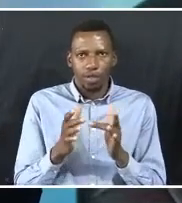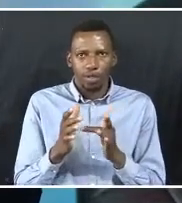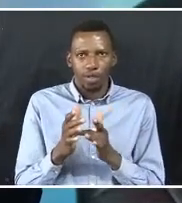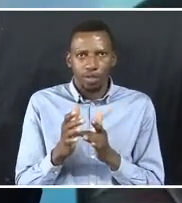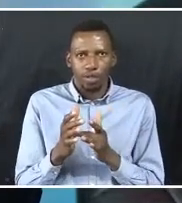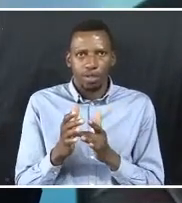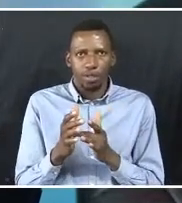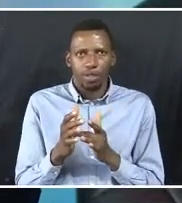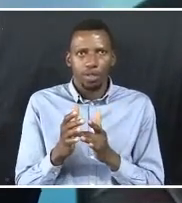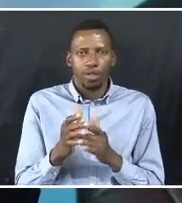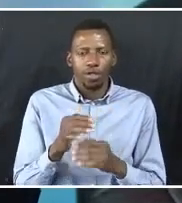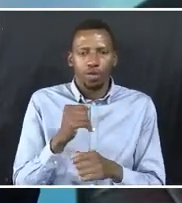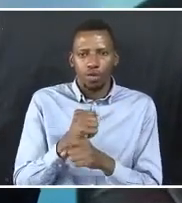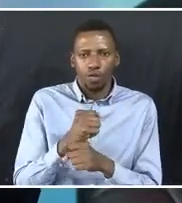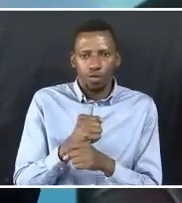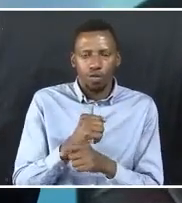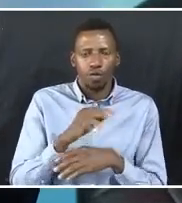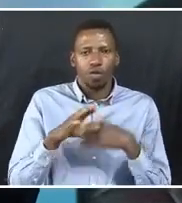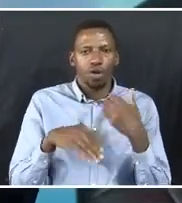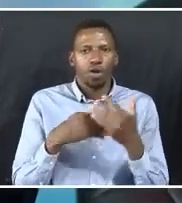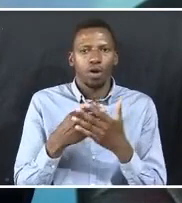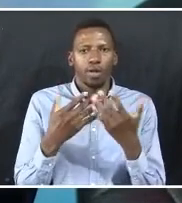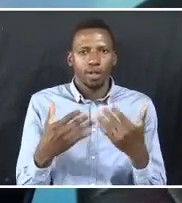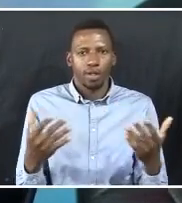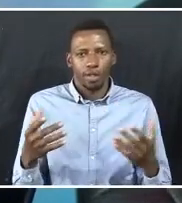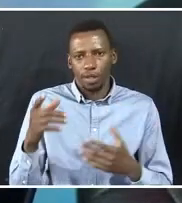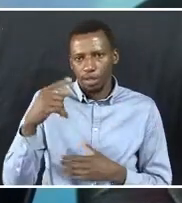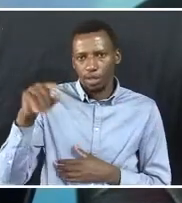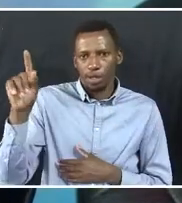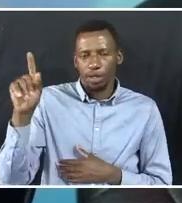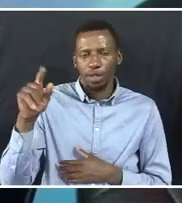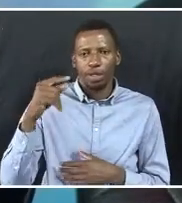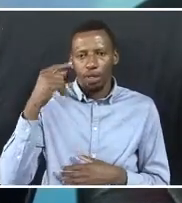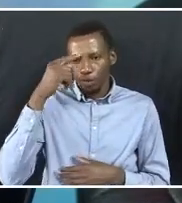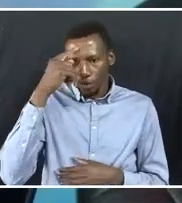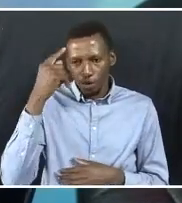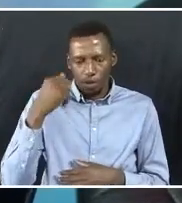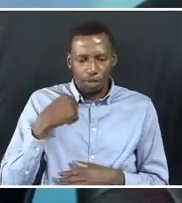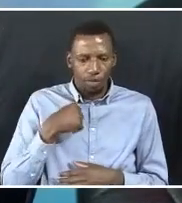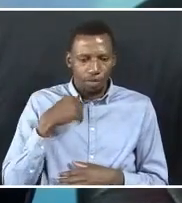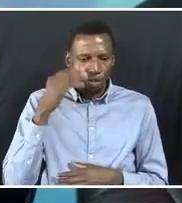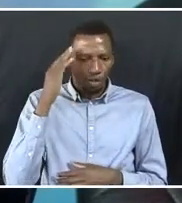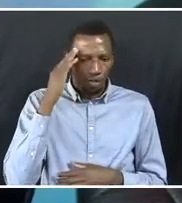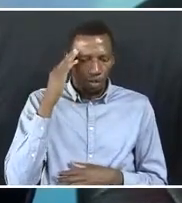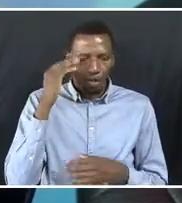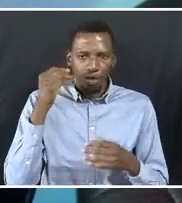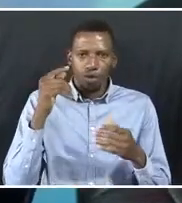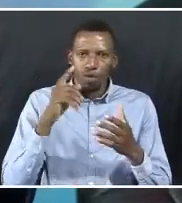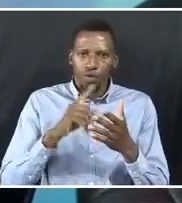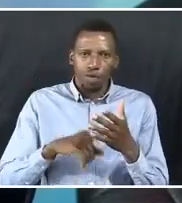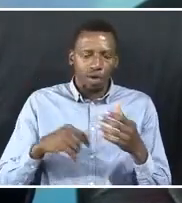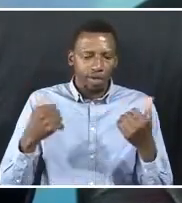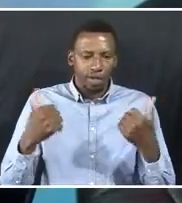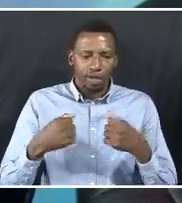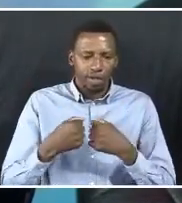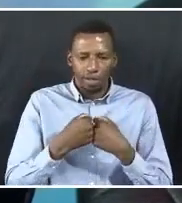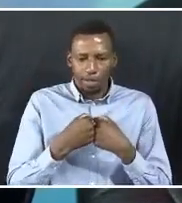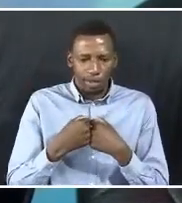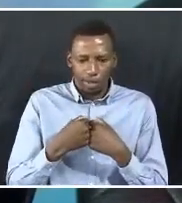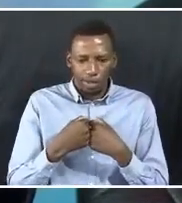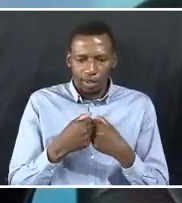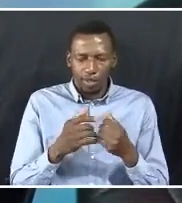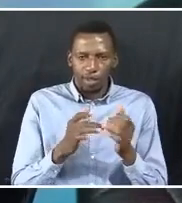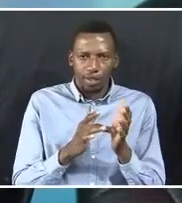all things right. For I know whatever befalls me,